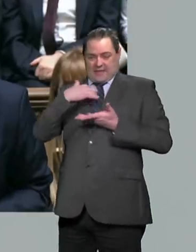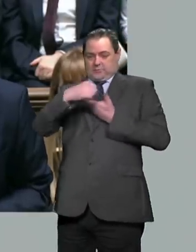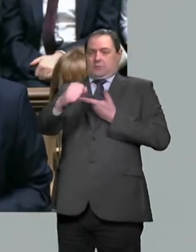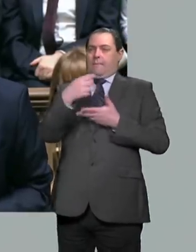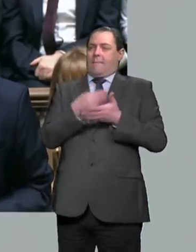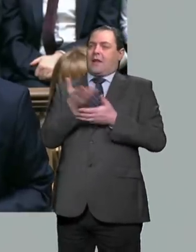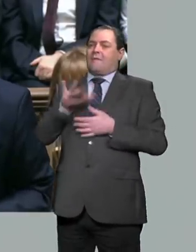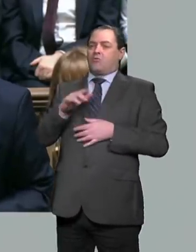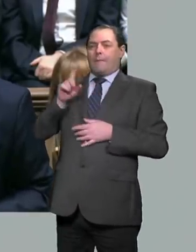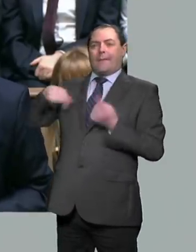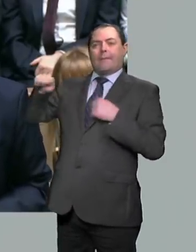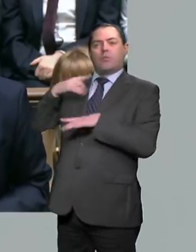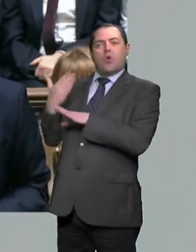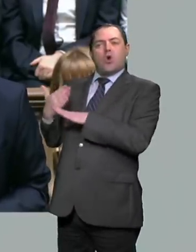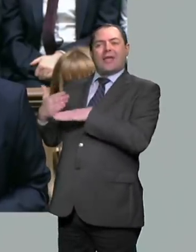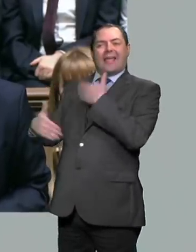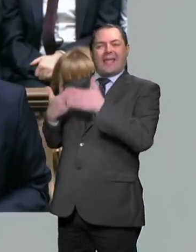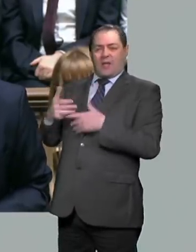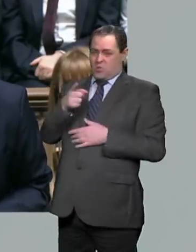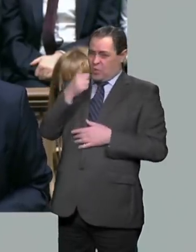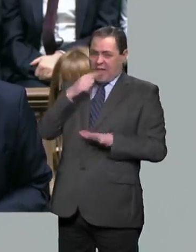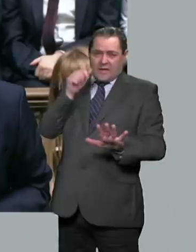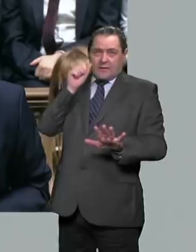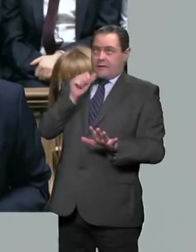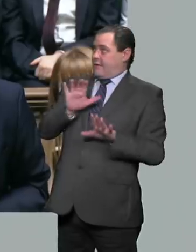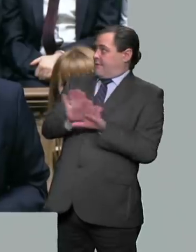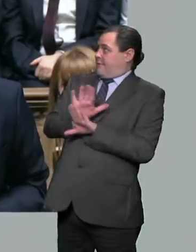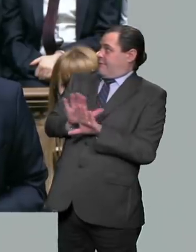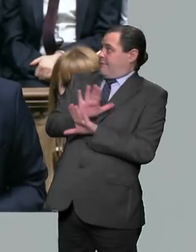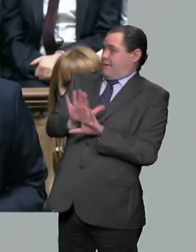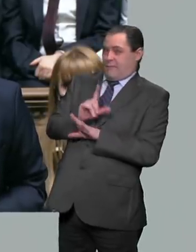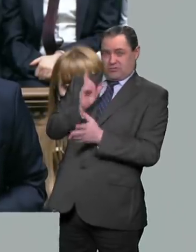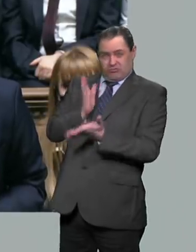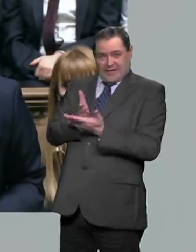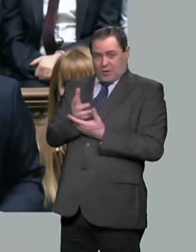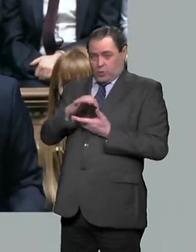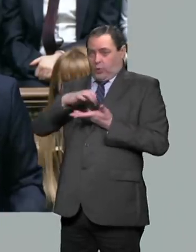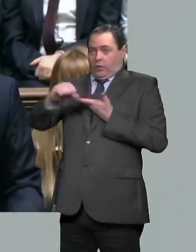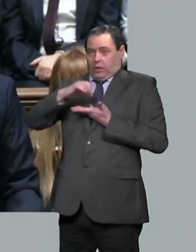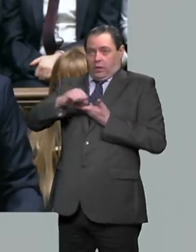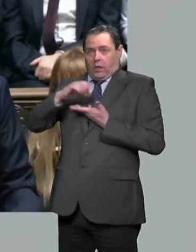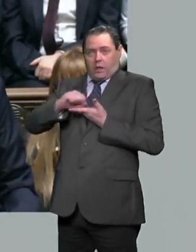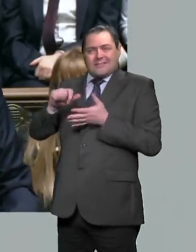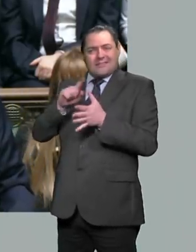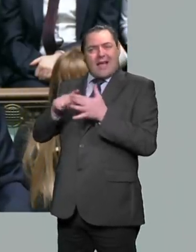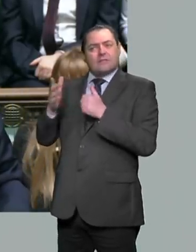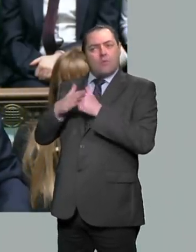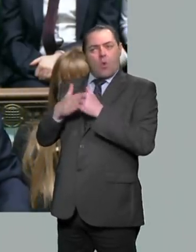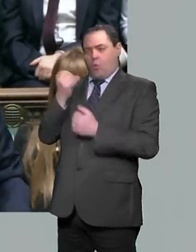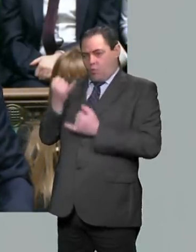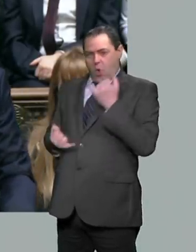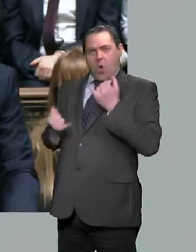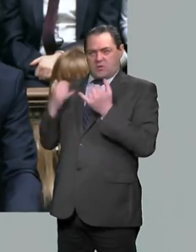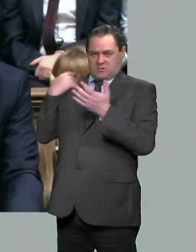people. You can be as stealthy as you like, but you can't hide reality. We have the highest tax burden